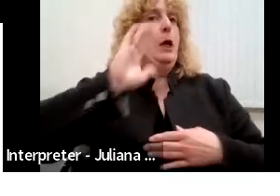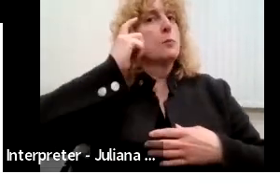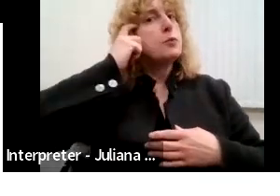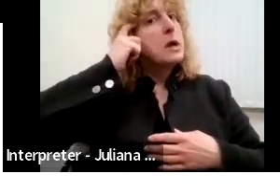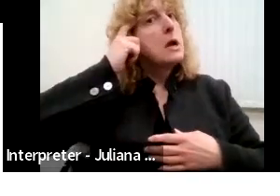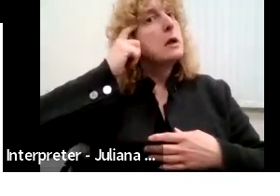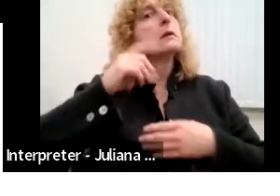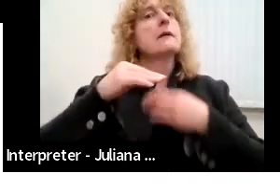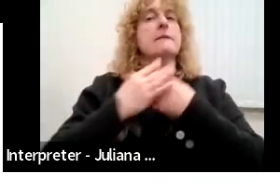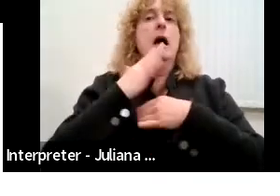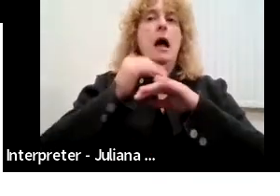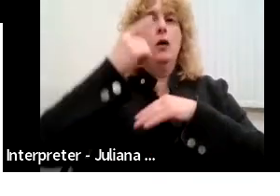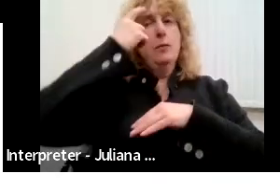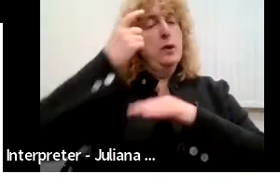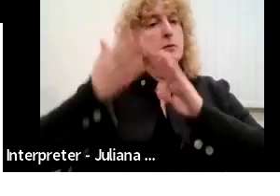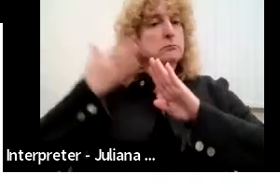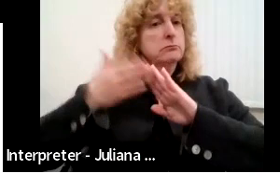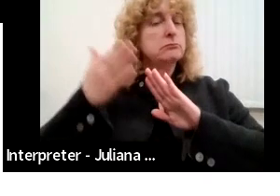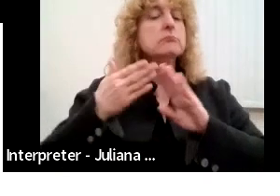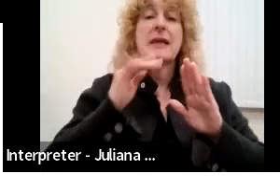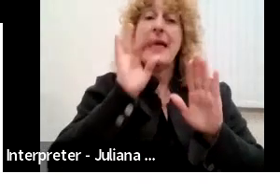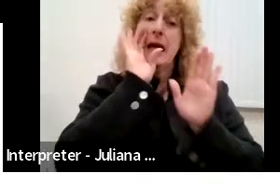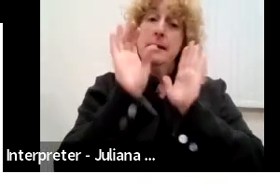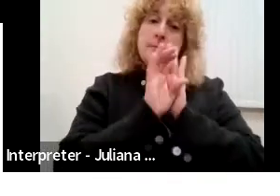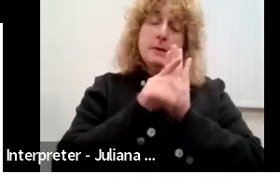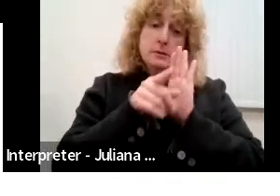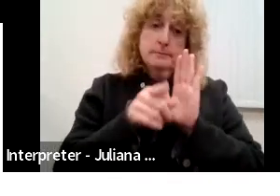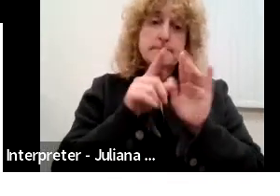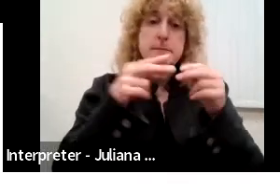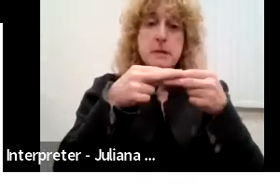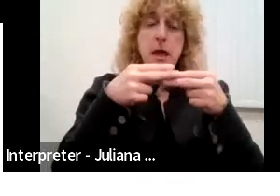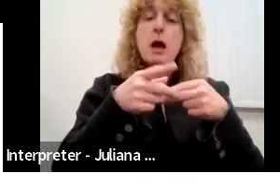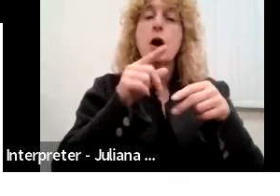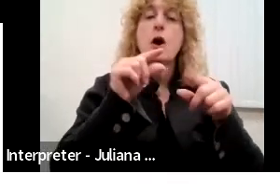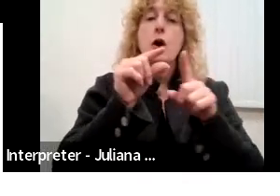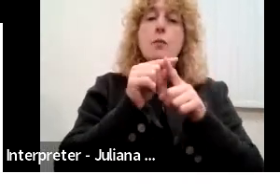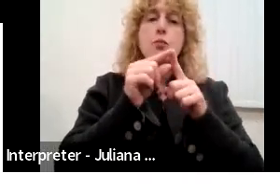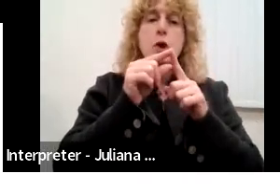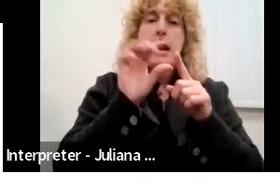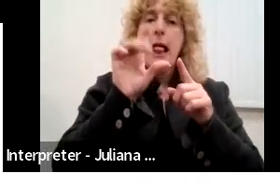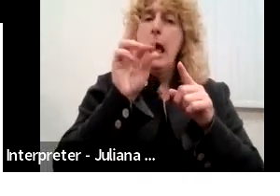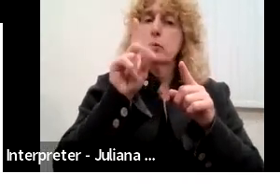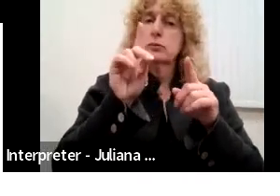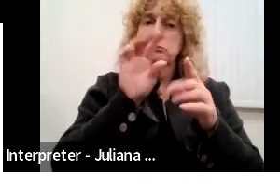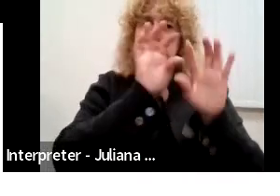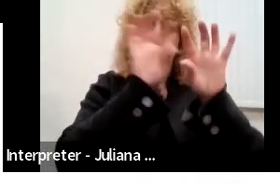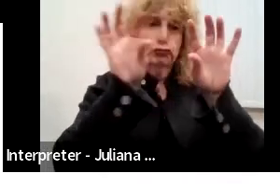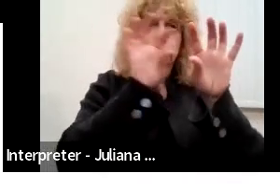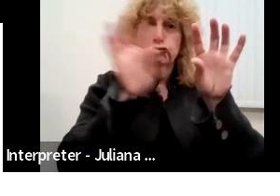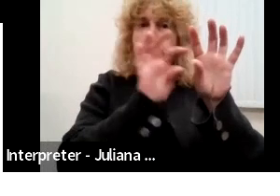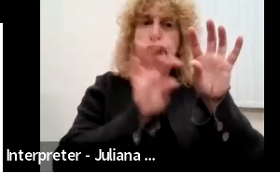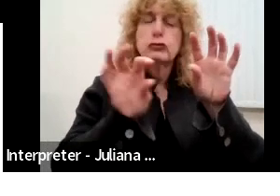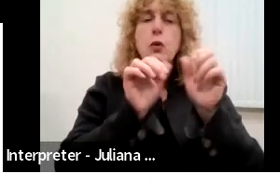operates. The image in the slide is a brain word cloud with trauma and trauma-related terms like